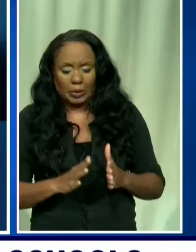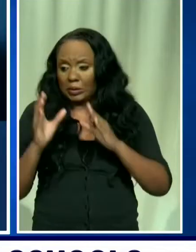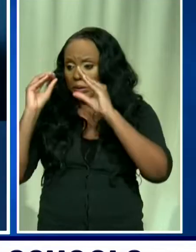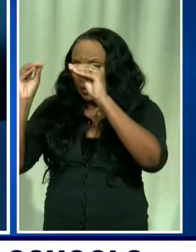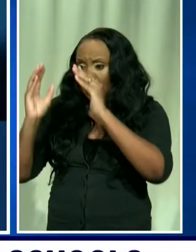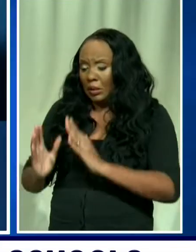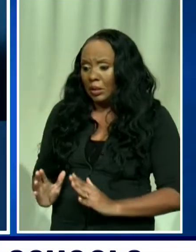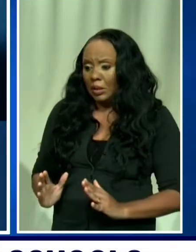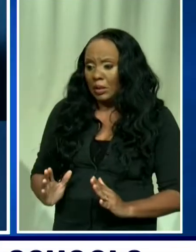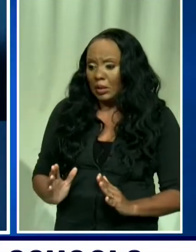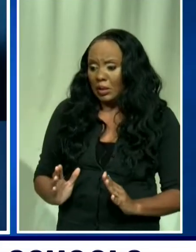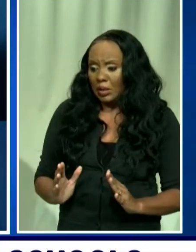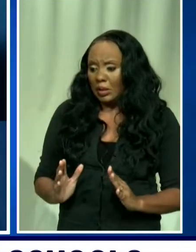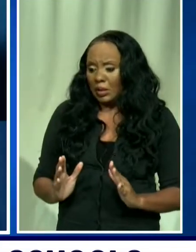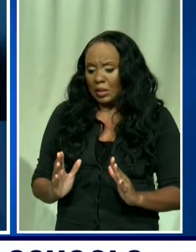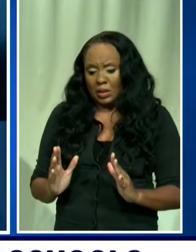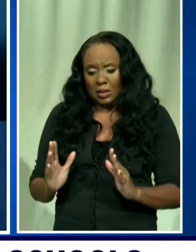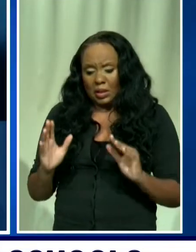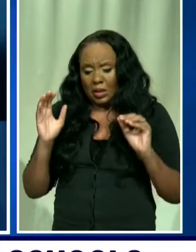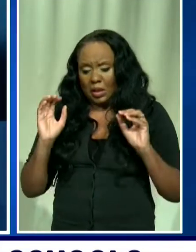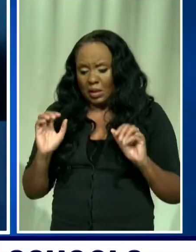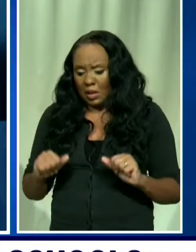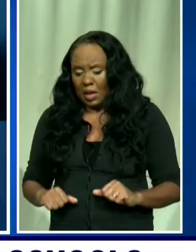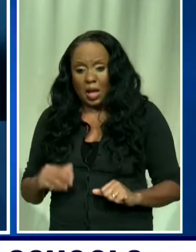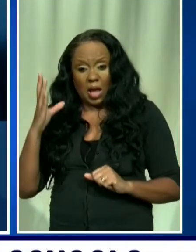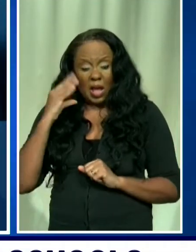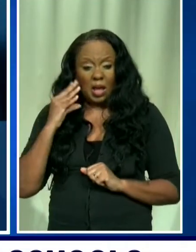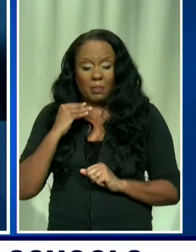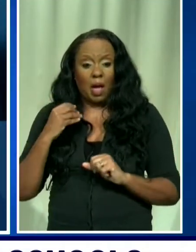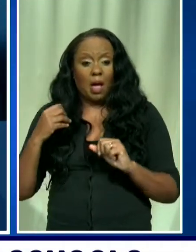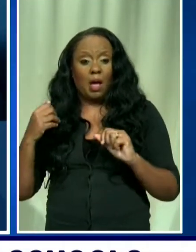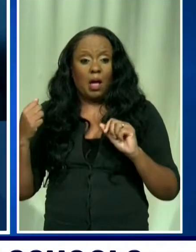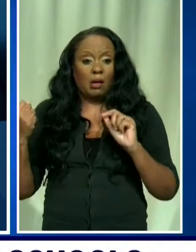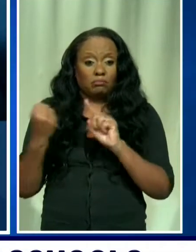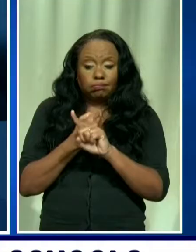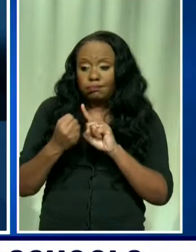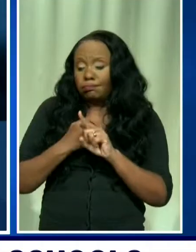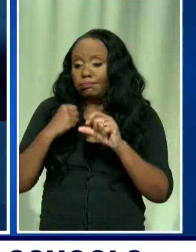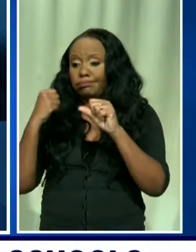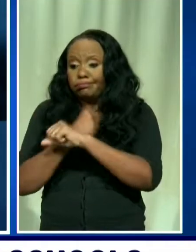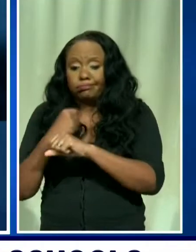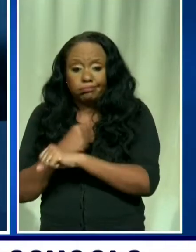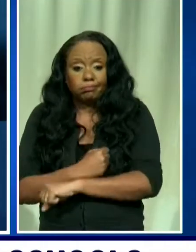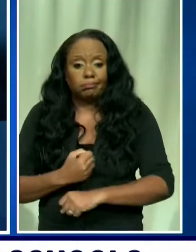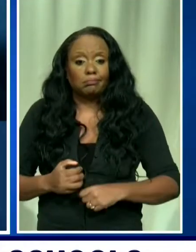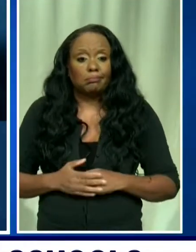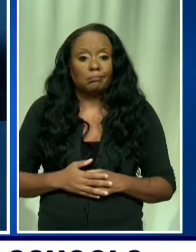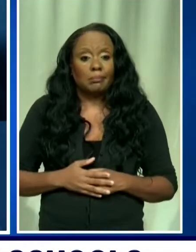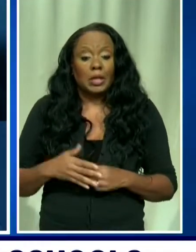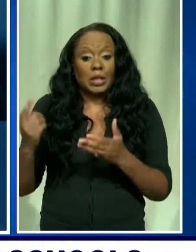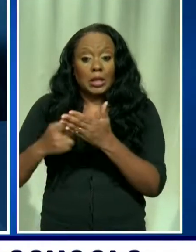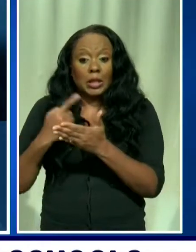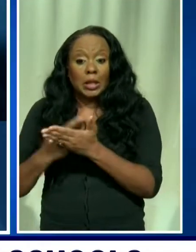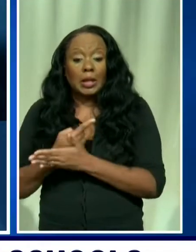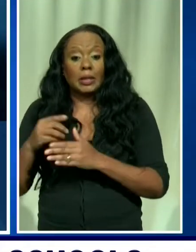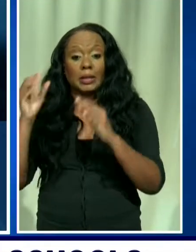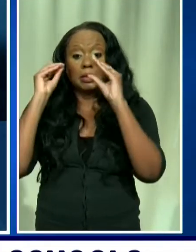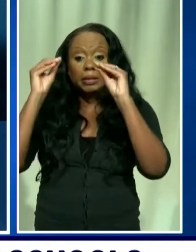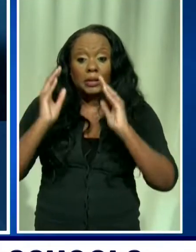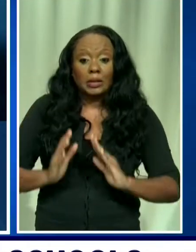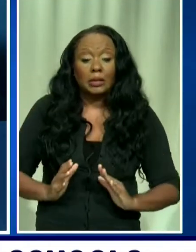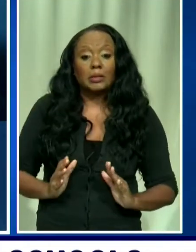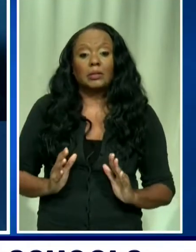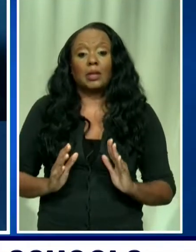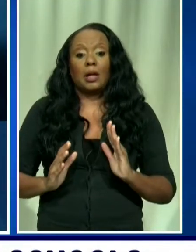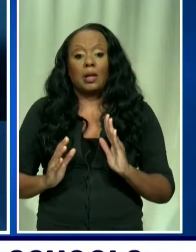are exposed to various uncertainties. There have been instances reported by members and even on